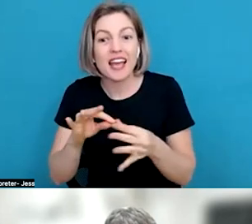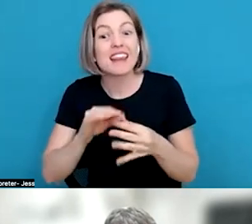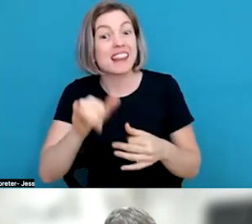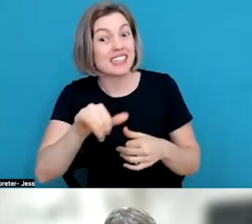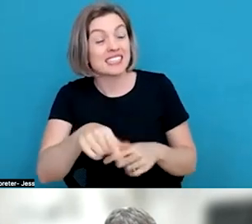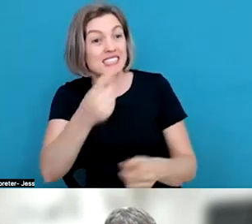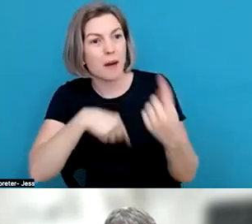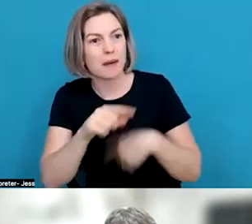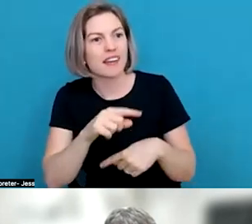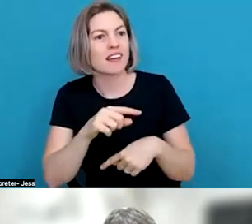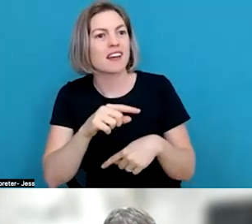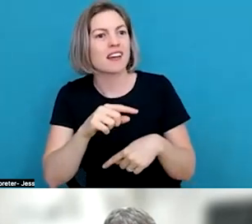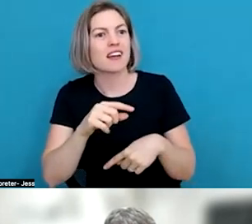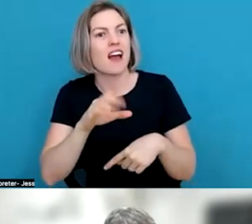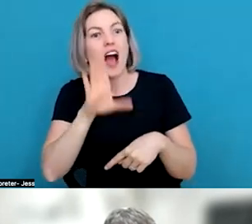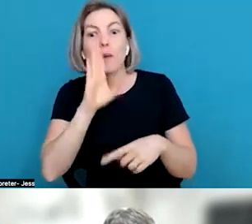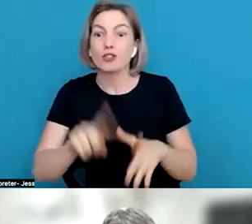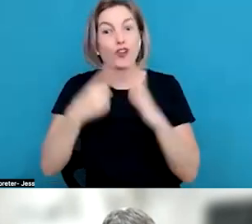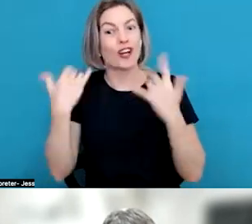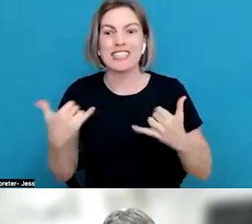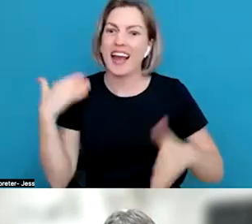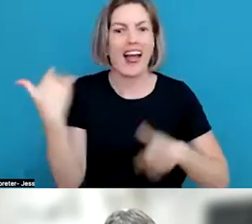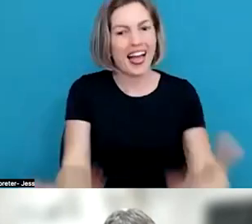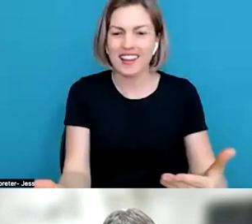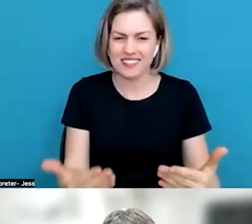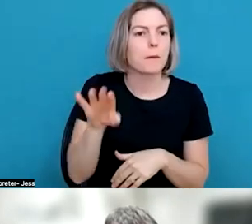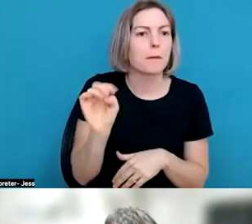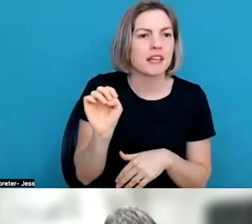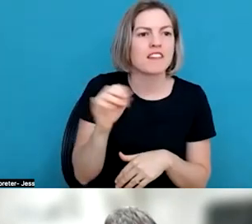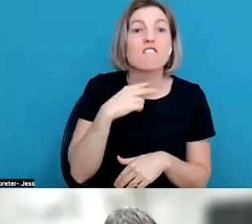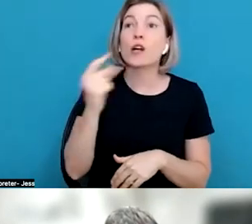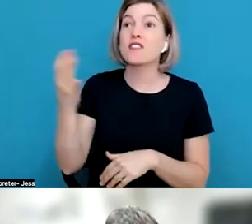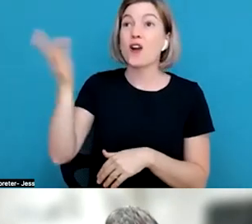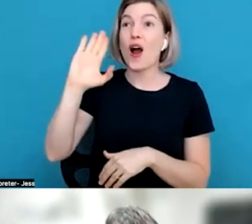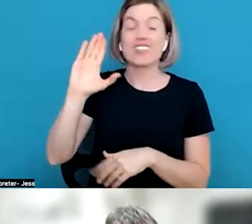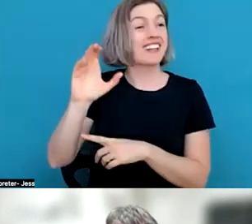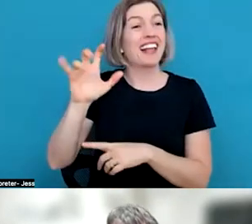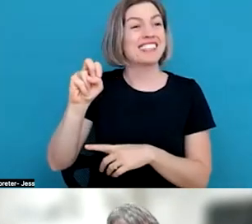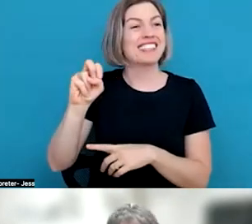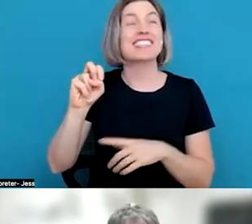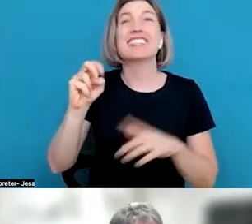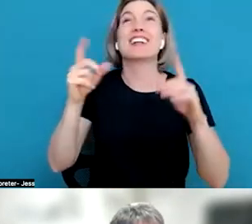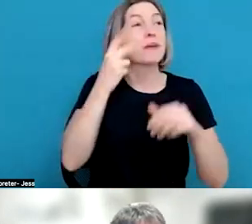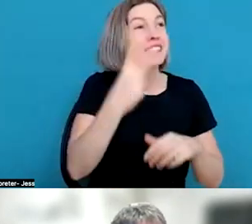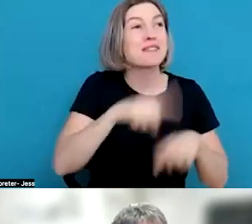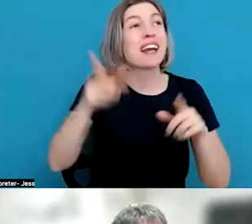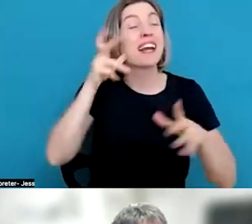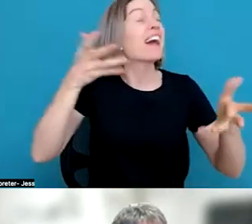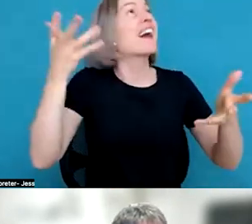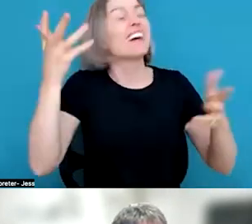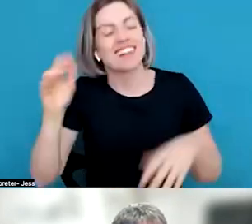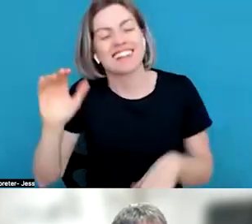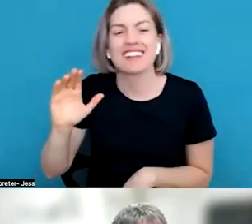stop today, because we can't do that for sure. Clayton? Thanks, Greg.